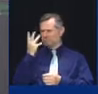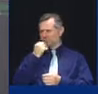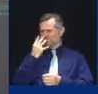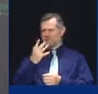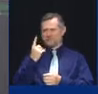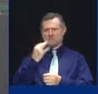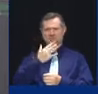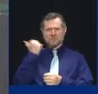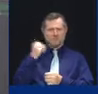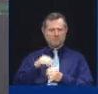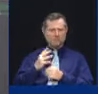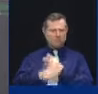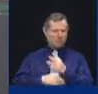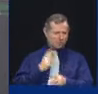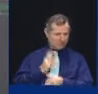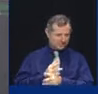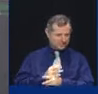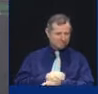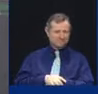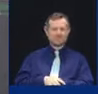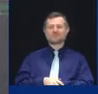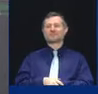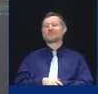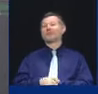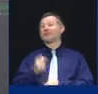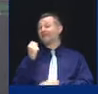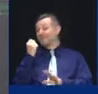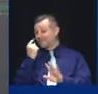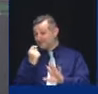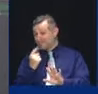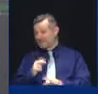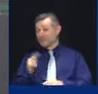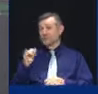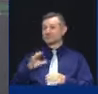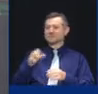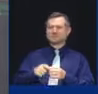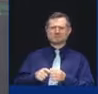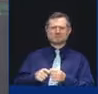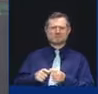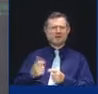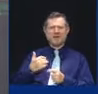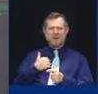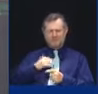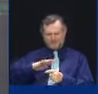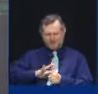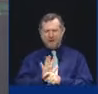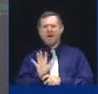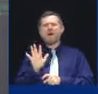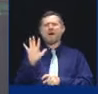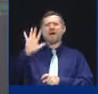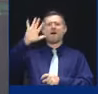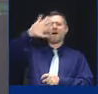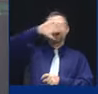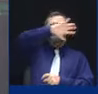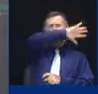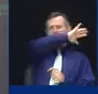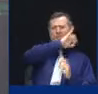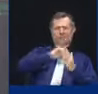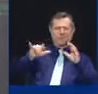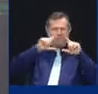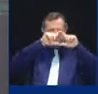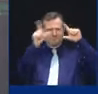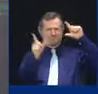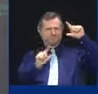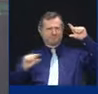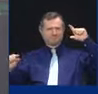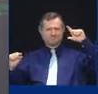globe. But New York City is only part of the New York story, right? That's, you look at the